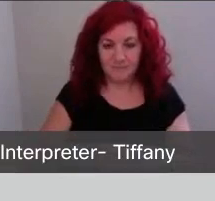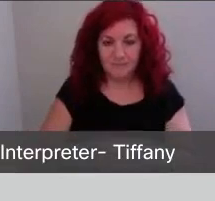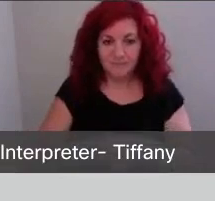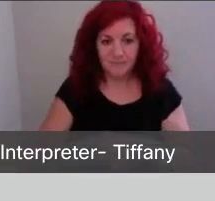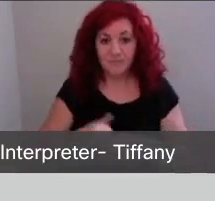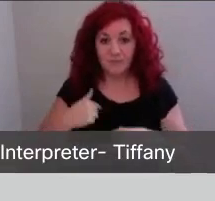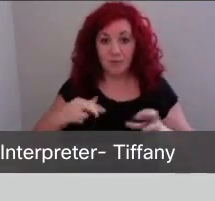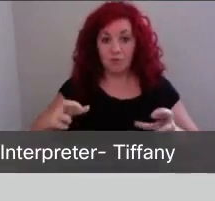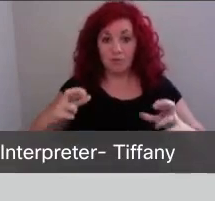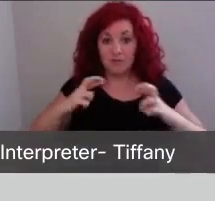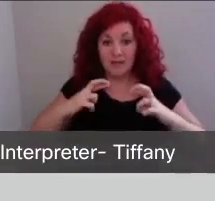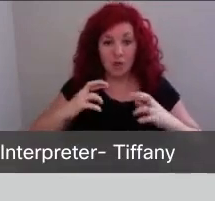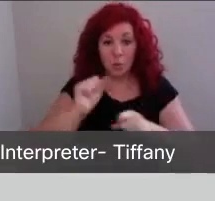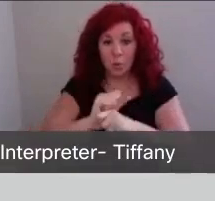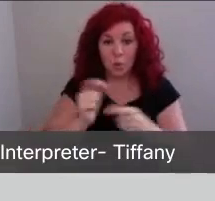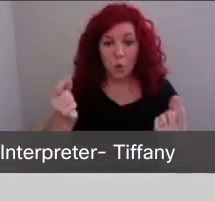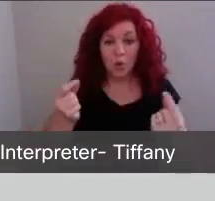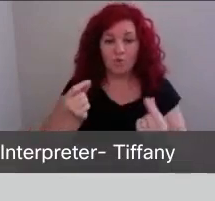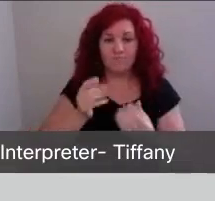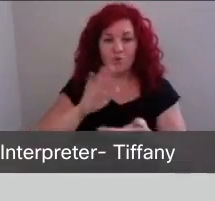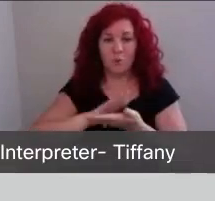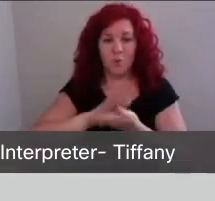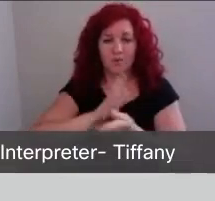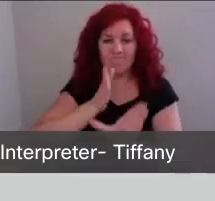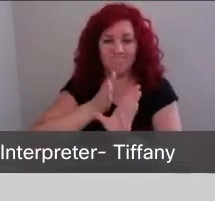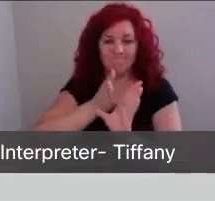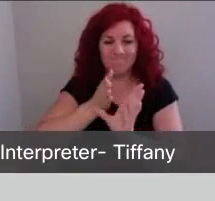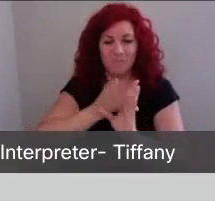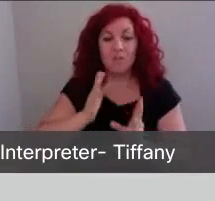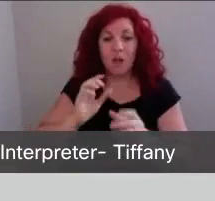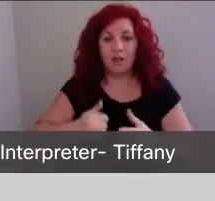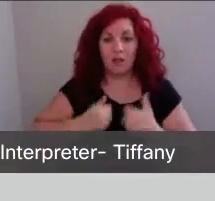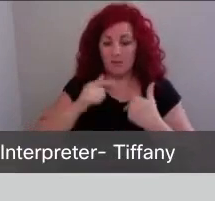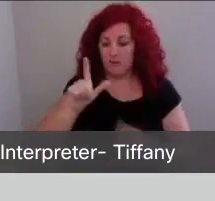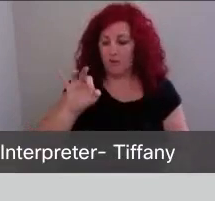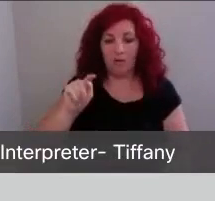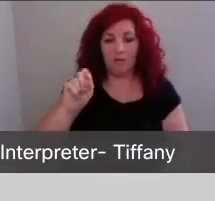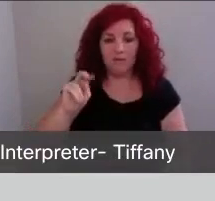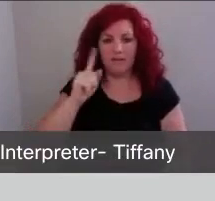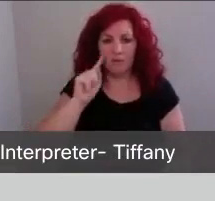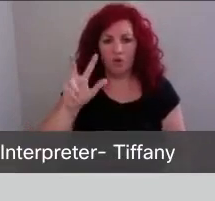school psychologist. I have lived in Clifton for 38 years. I'm on the board